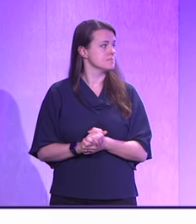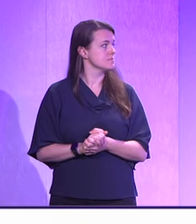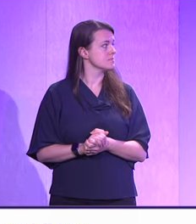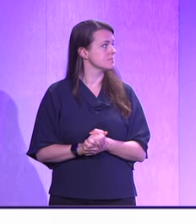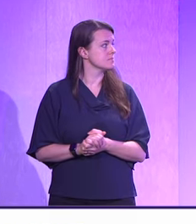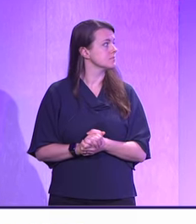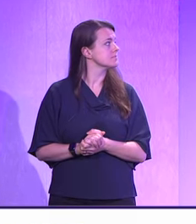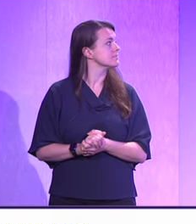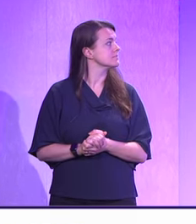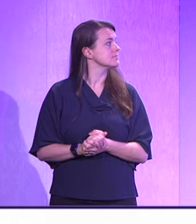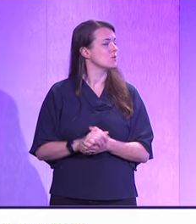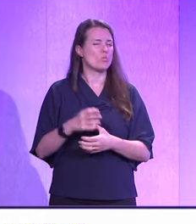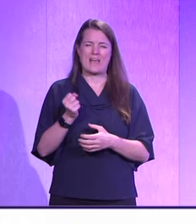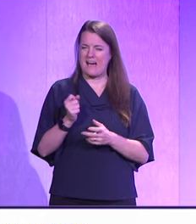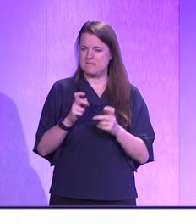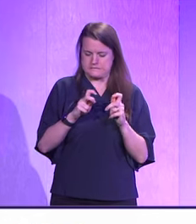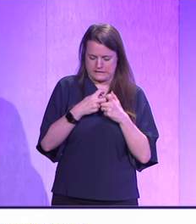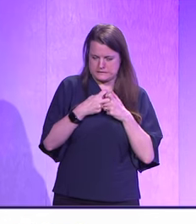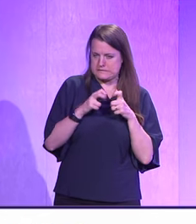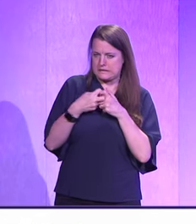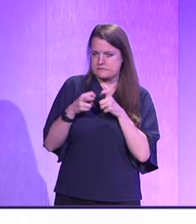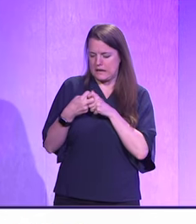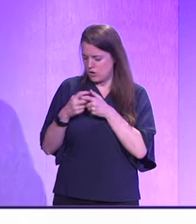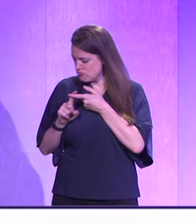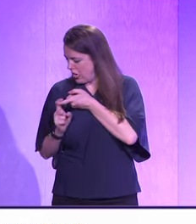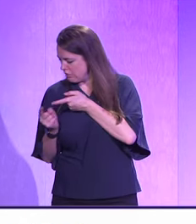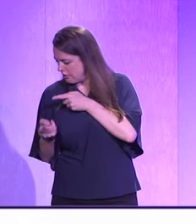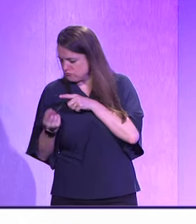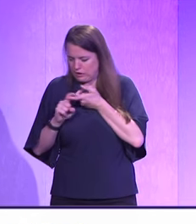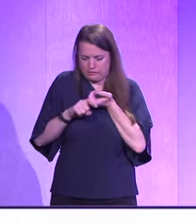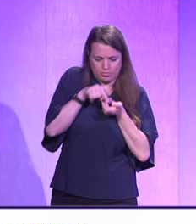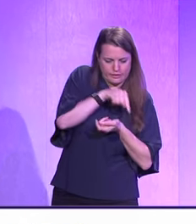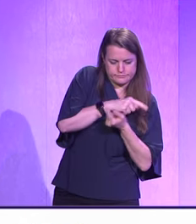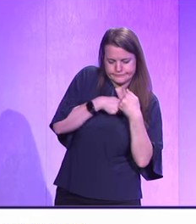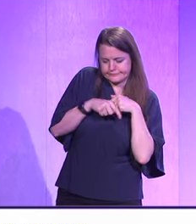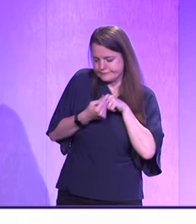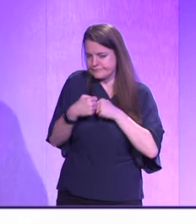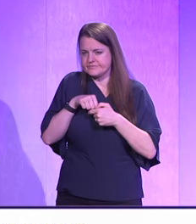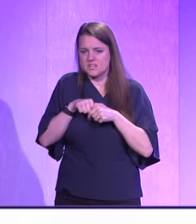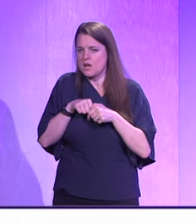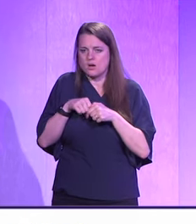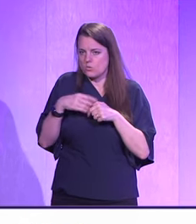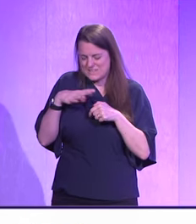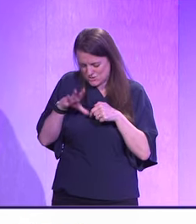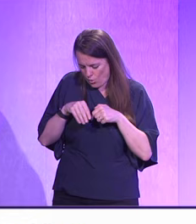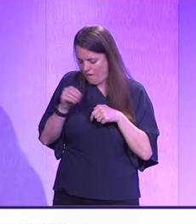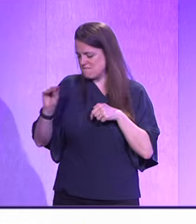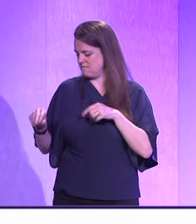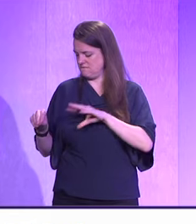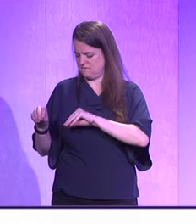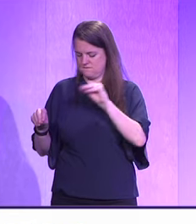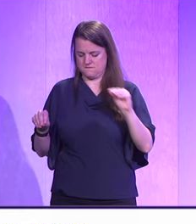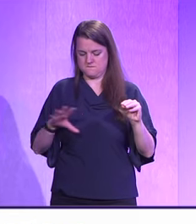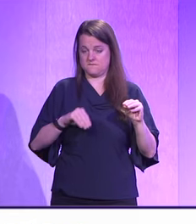We've got a lot of tight coupling in time. Lots of things are tangled together. We need to detangle that. And in many organizations, there's no knowledge diffusion,